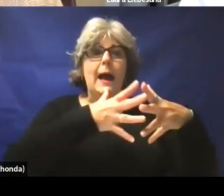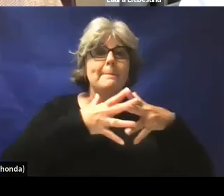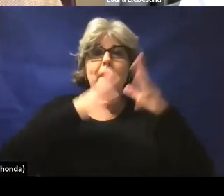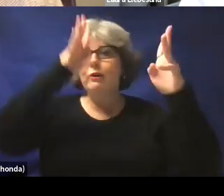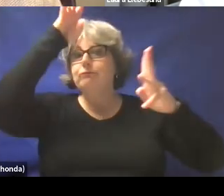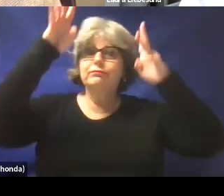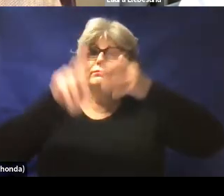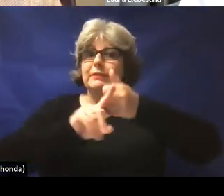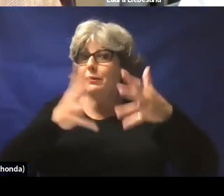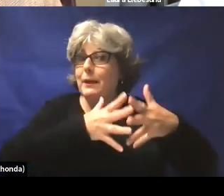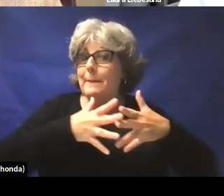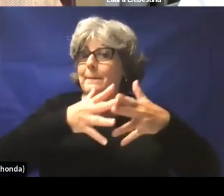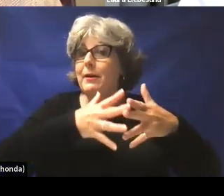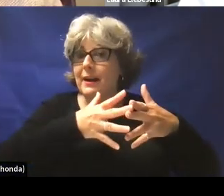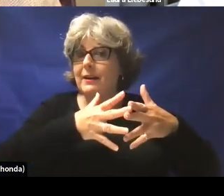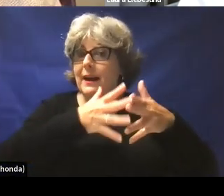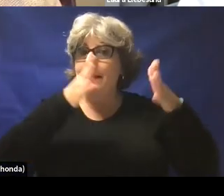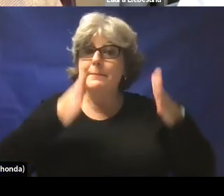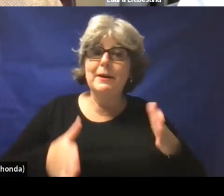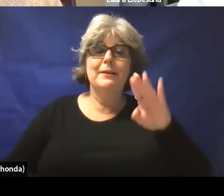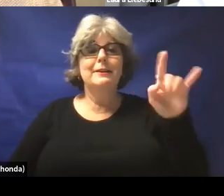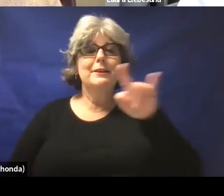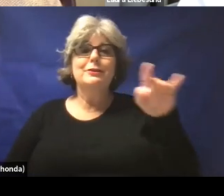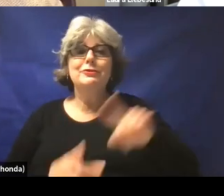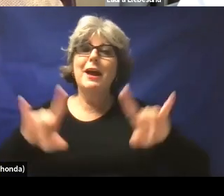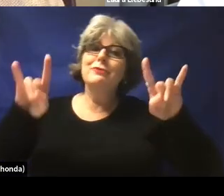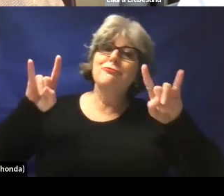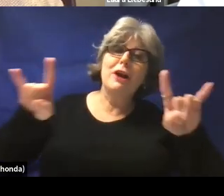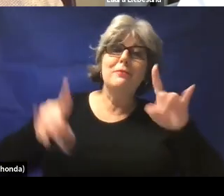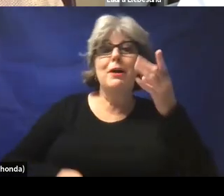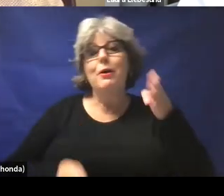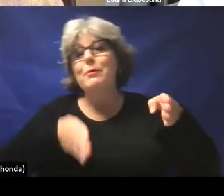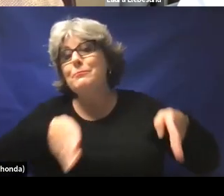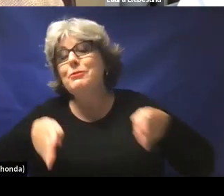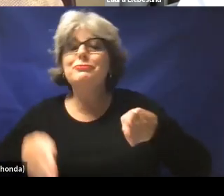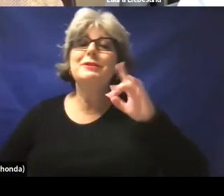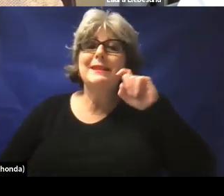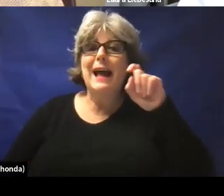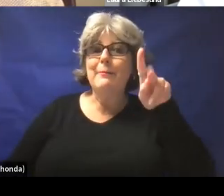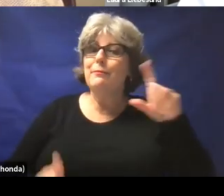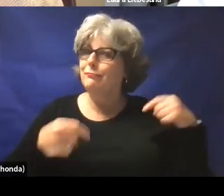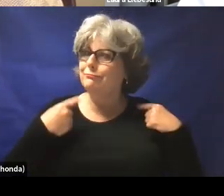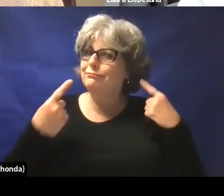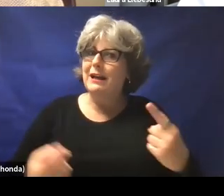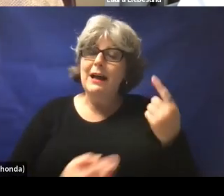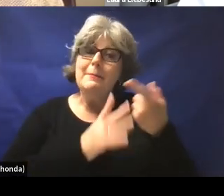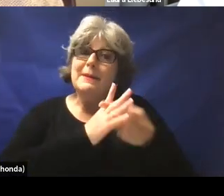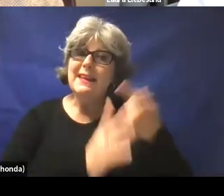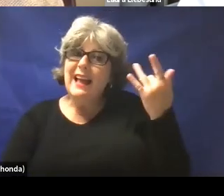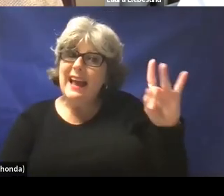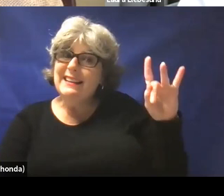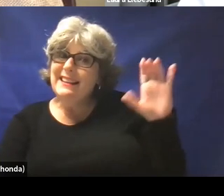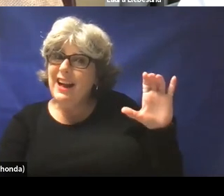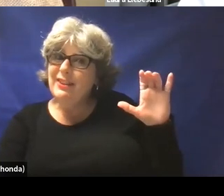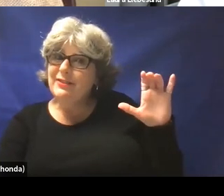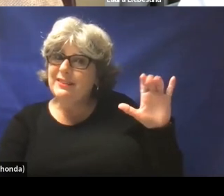invention. So they're as American as jazz, rock and roll, blue jeans, apple pie. They've been around since 1800. So